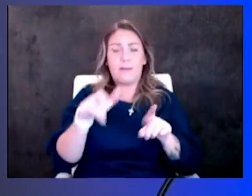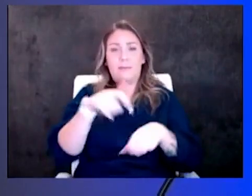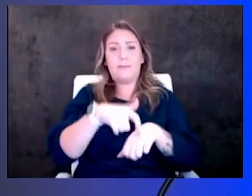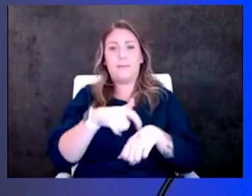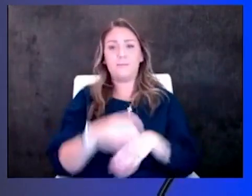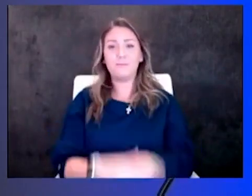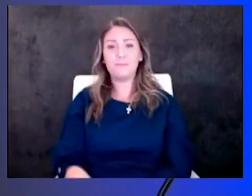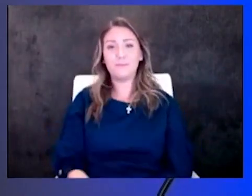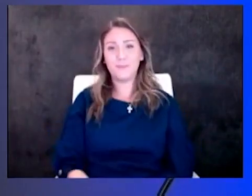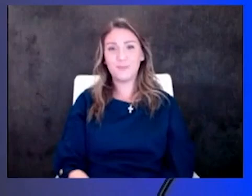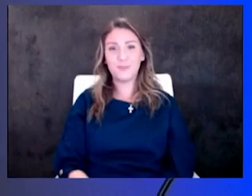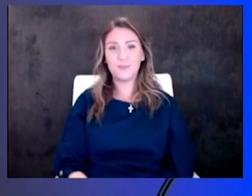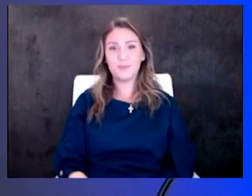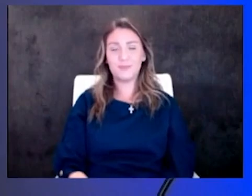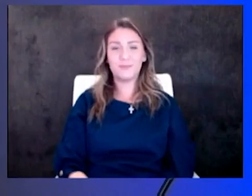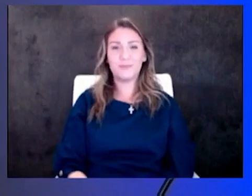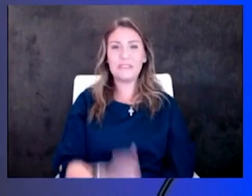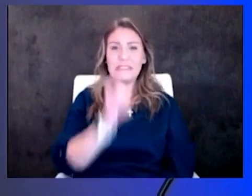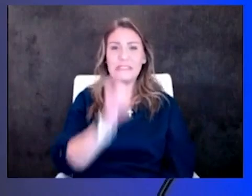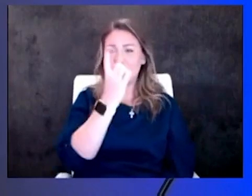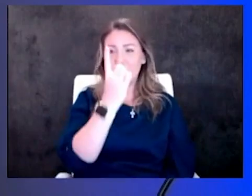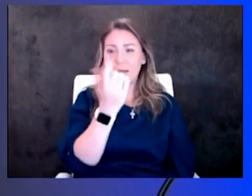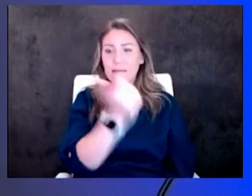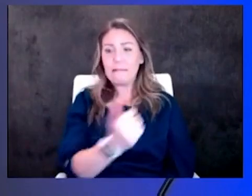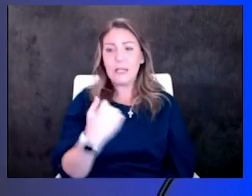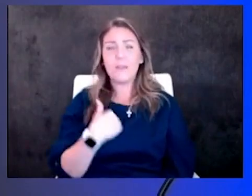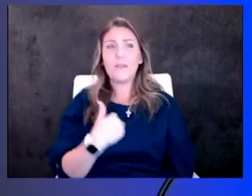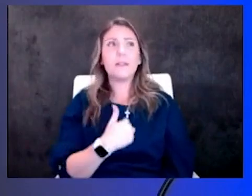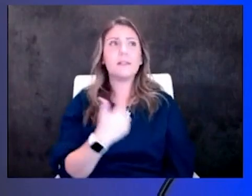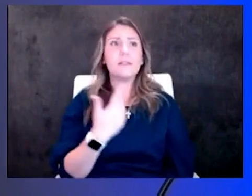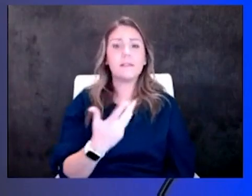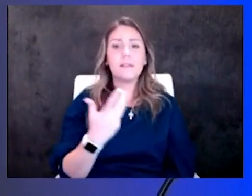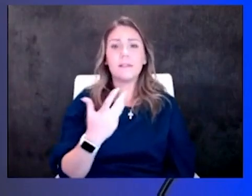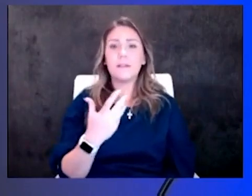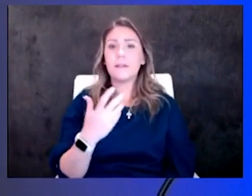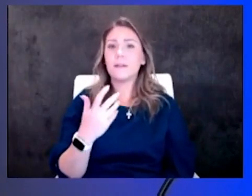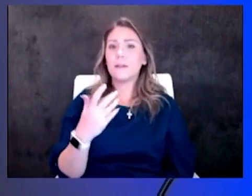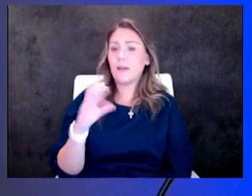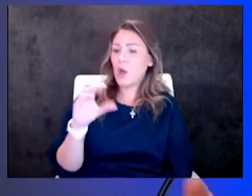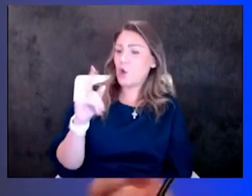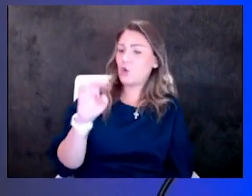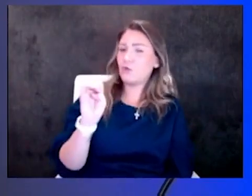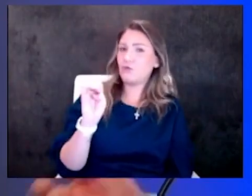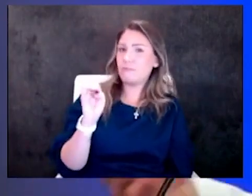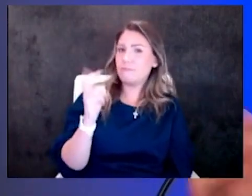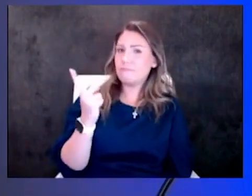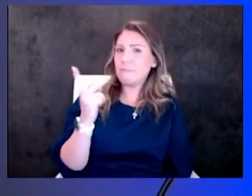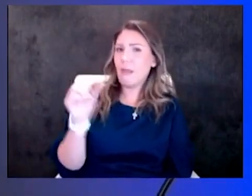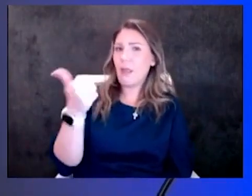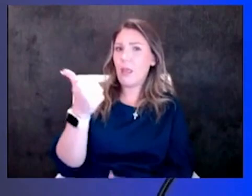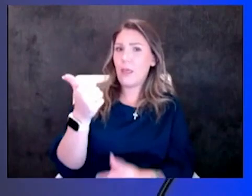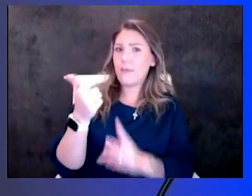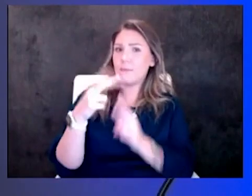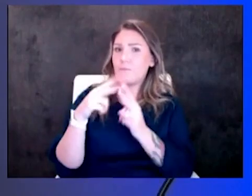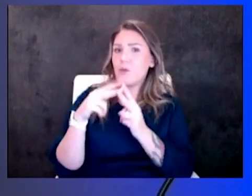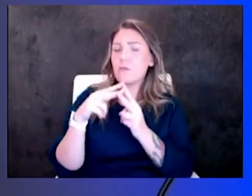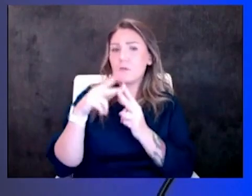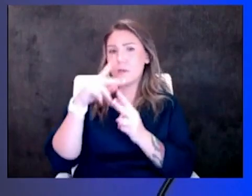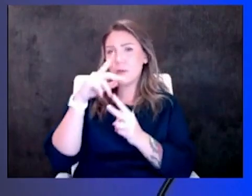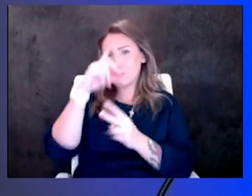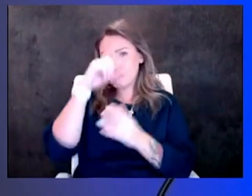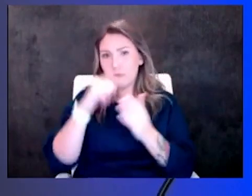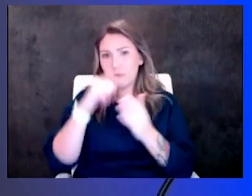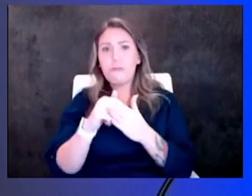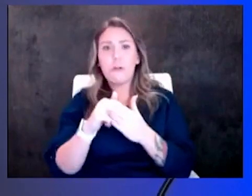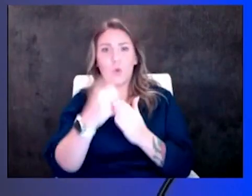I don't think that any of us, Koji, my other partners, our stroke neurology colleagues,